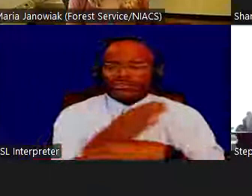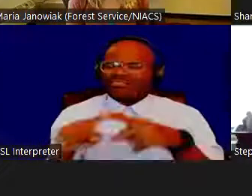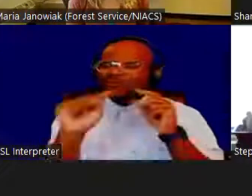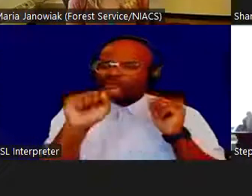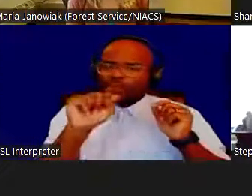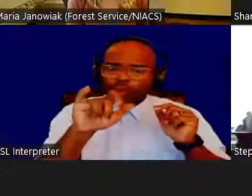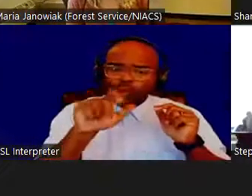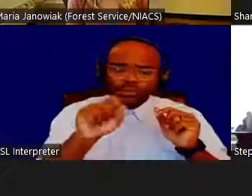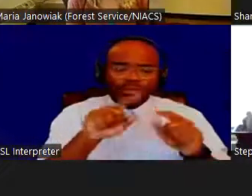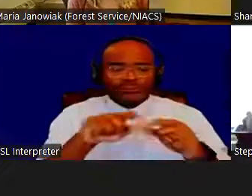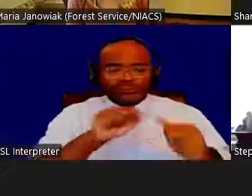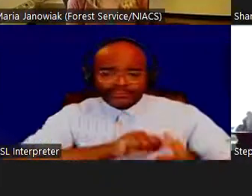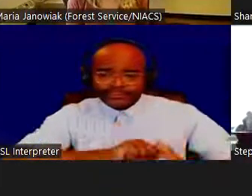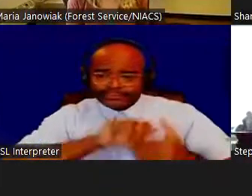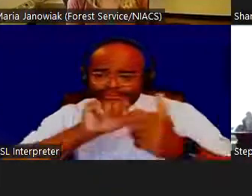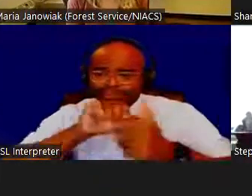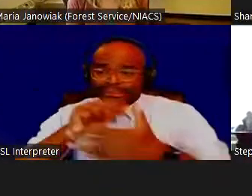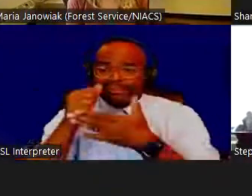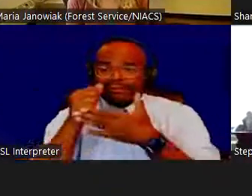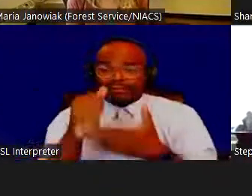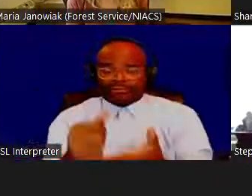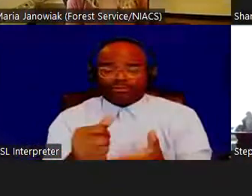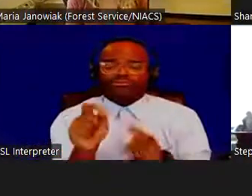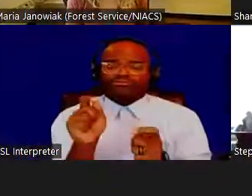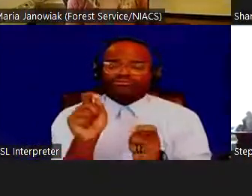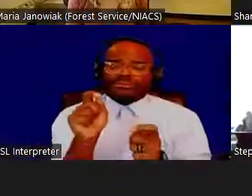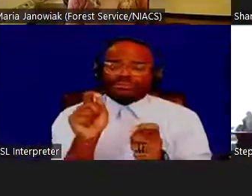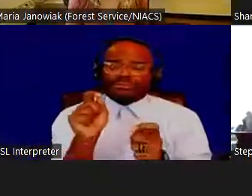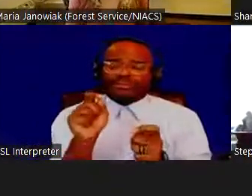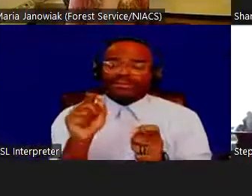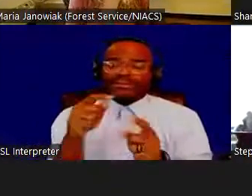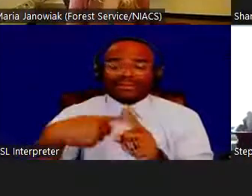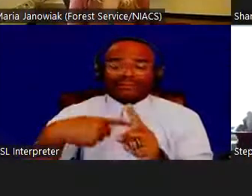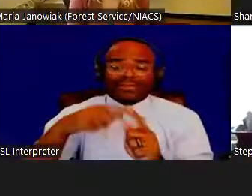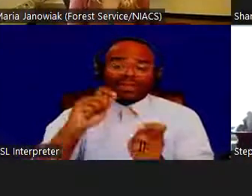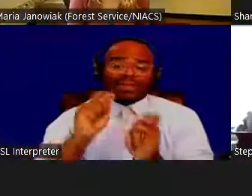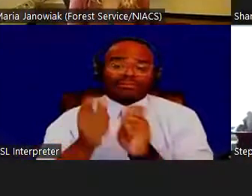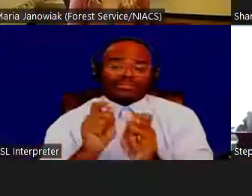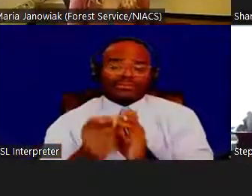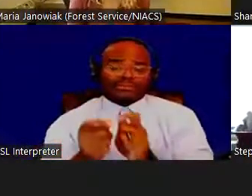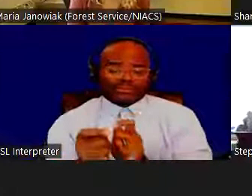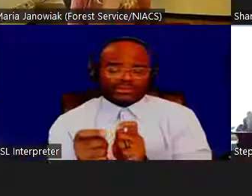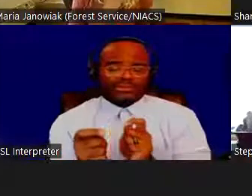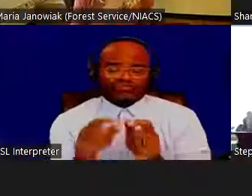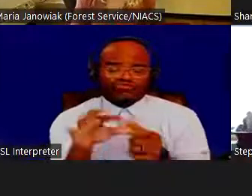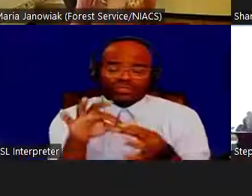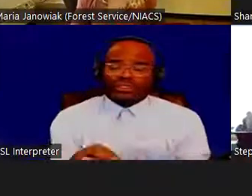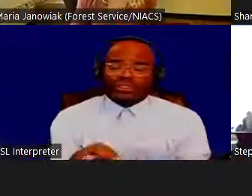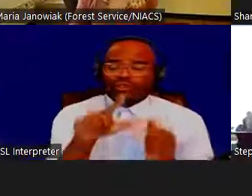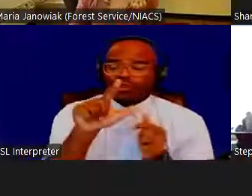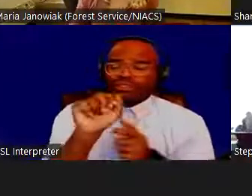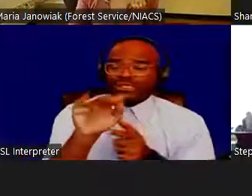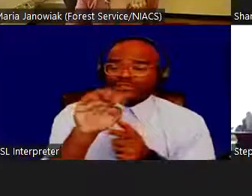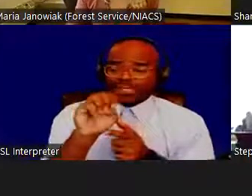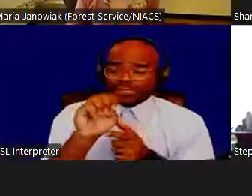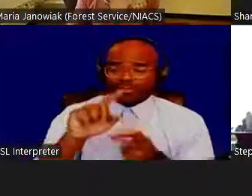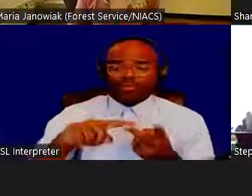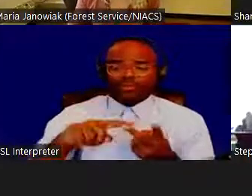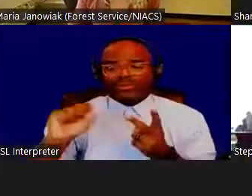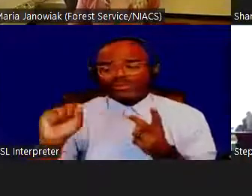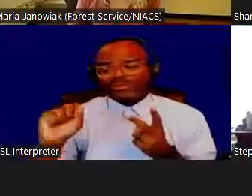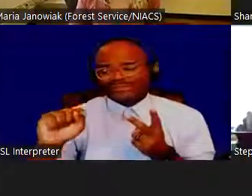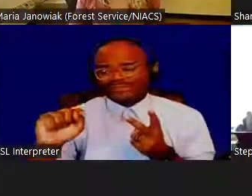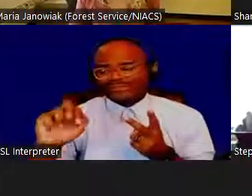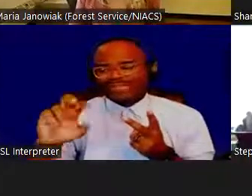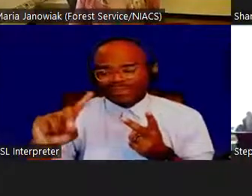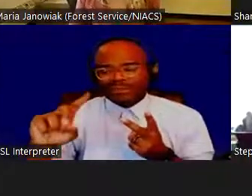to help facilitate forest and wildlife climate adaptation at both landscape and stand scales.